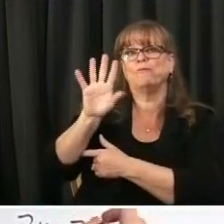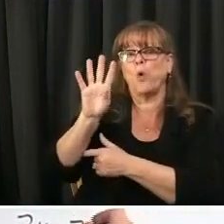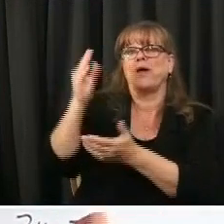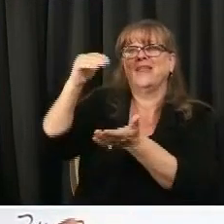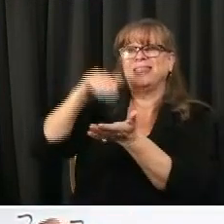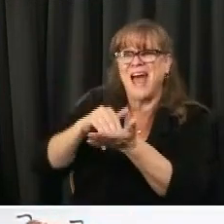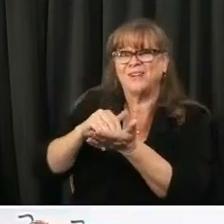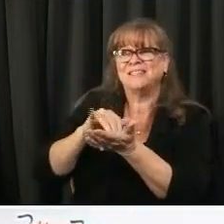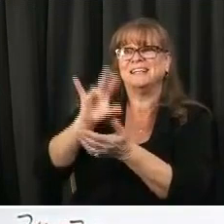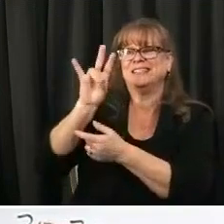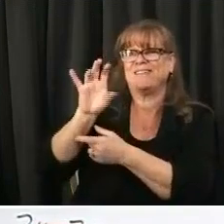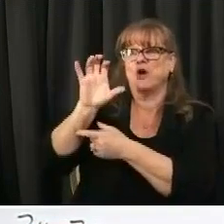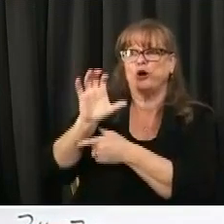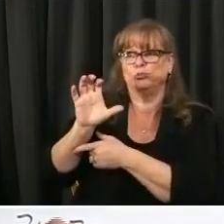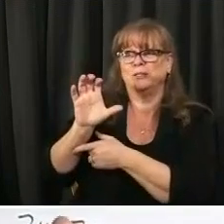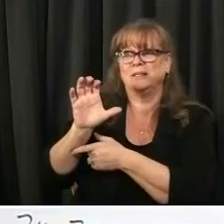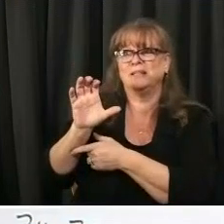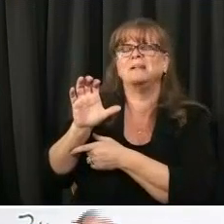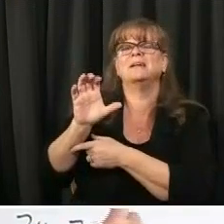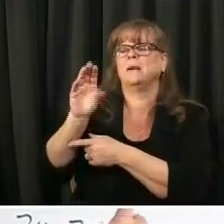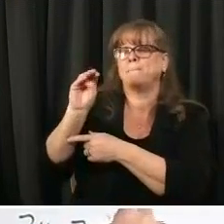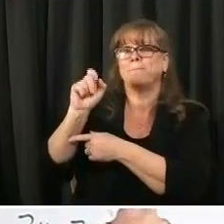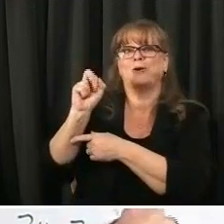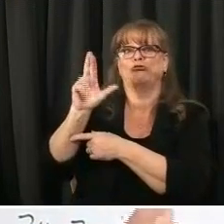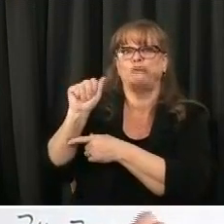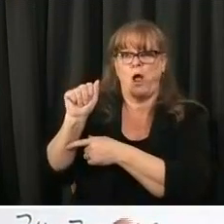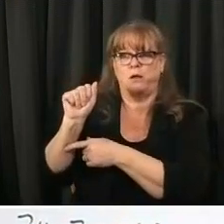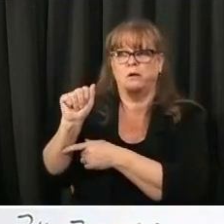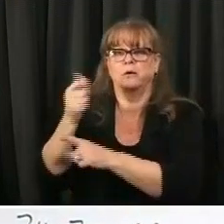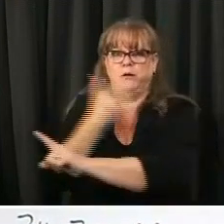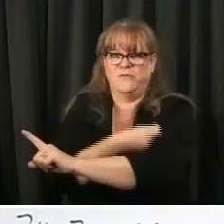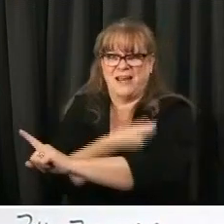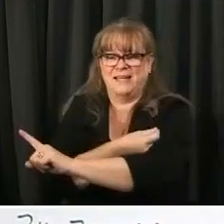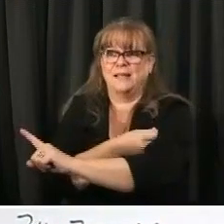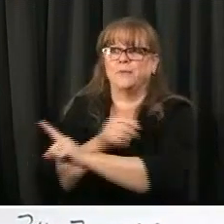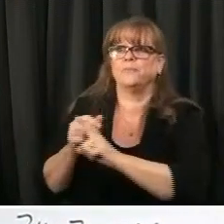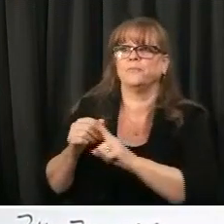34,700 Moderna, 35,000, I'll put an M by it,